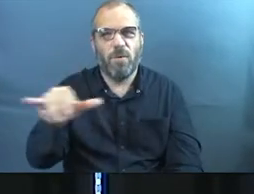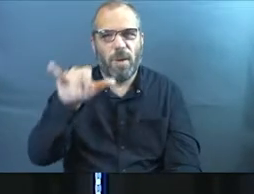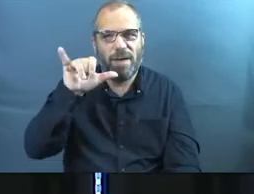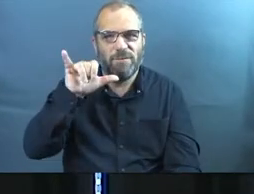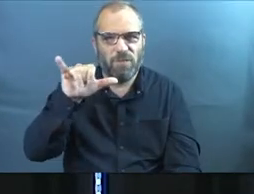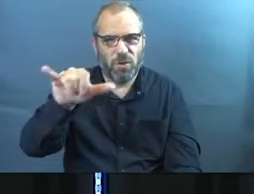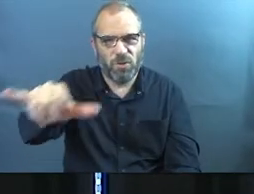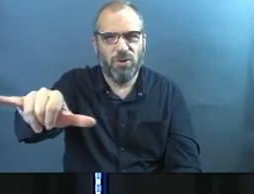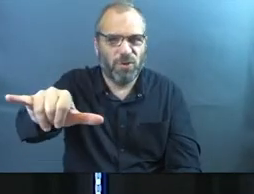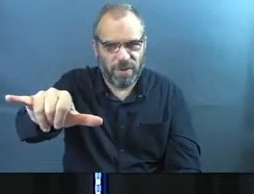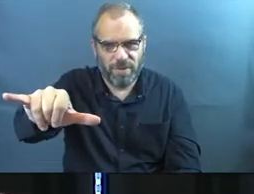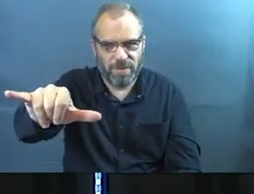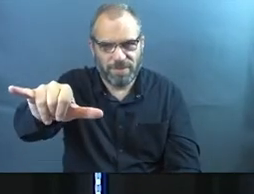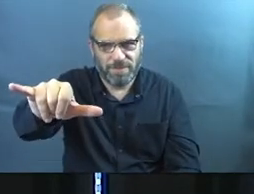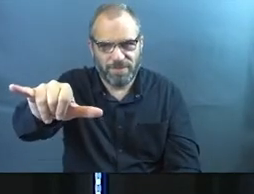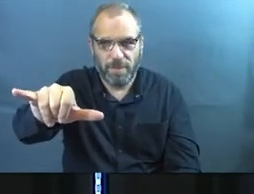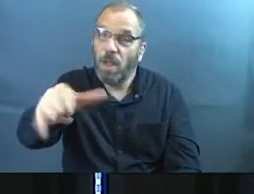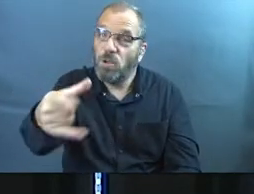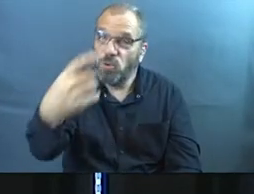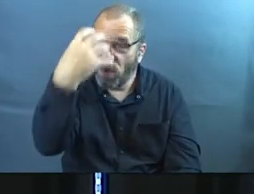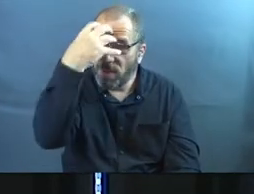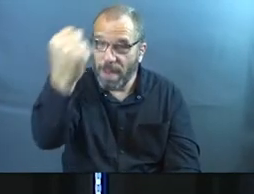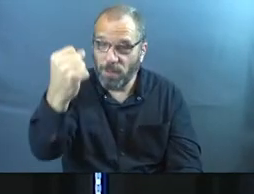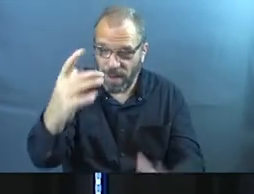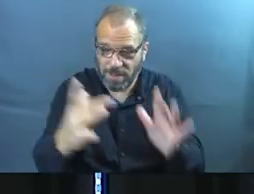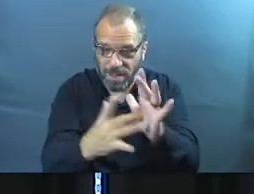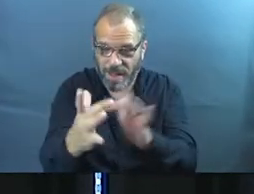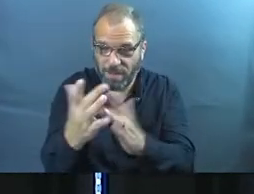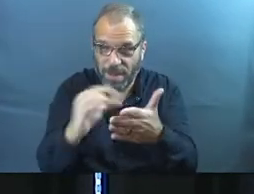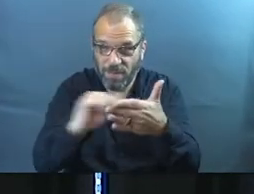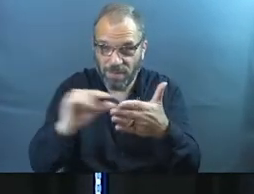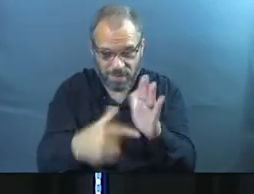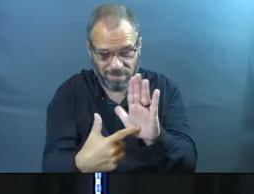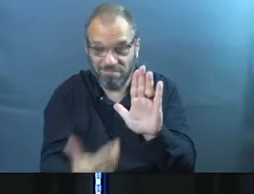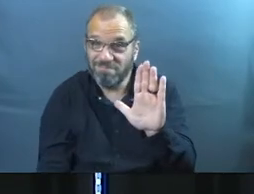remains forever. You just memorized a Bible verse.